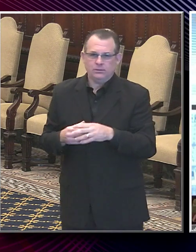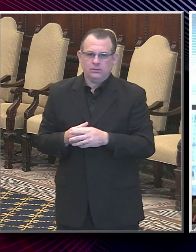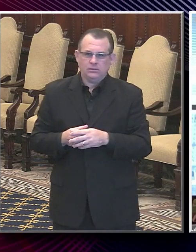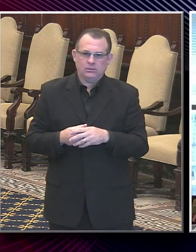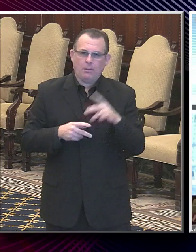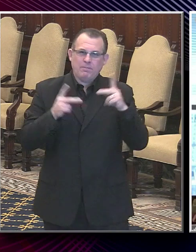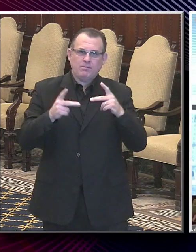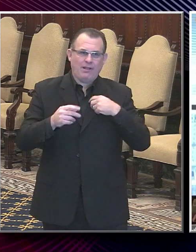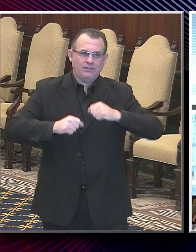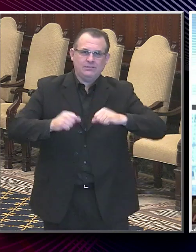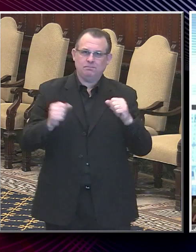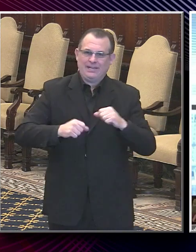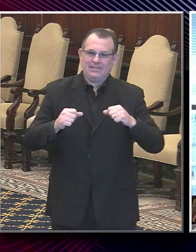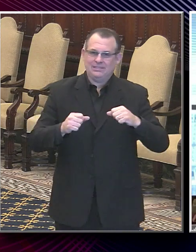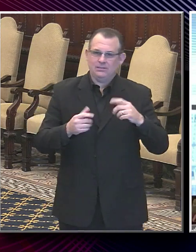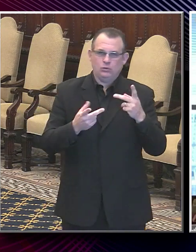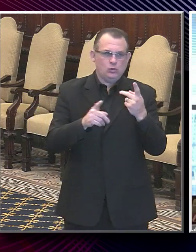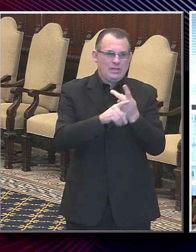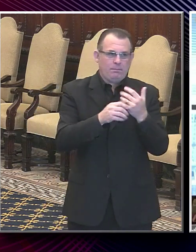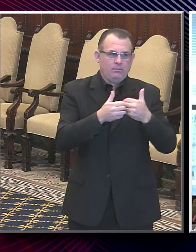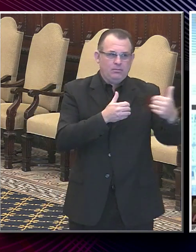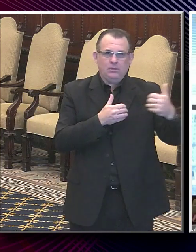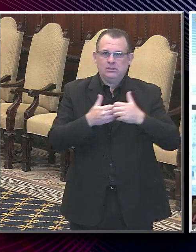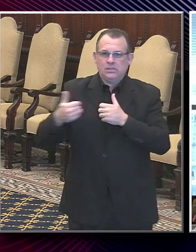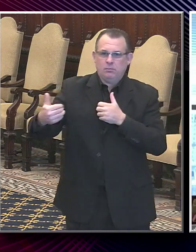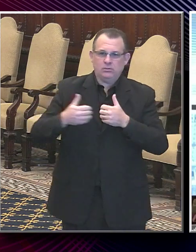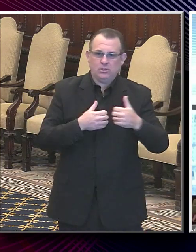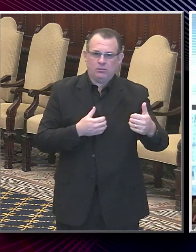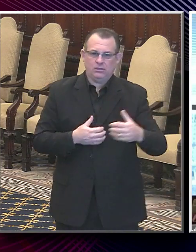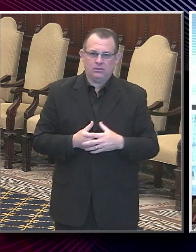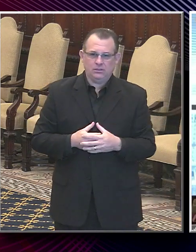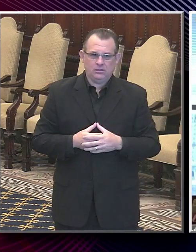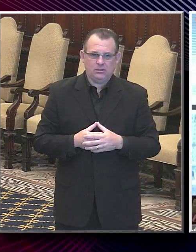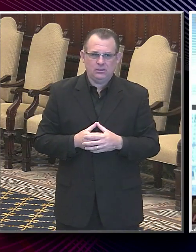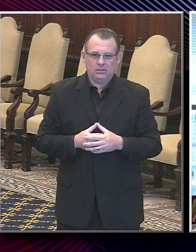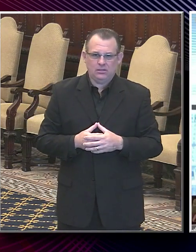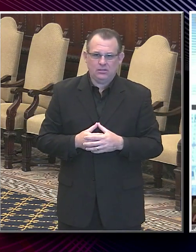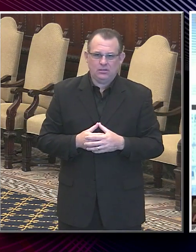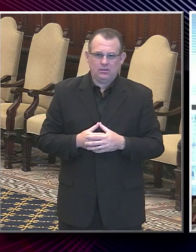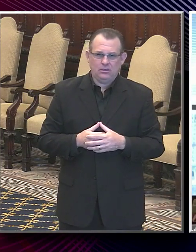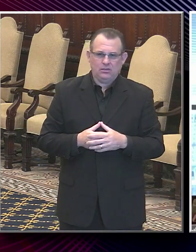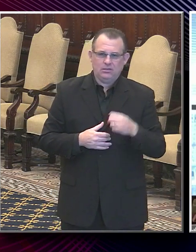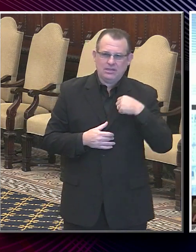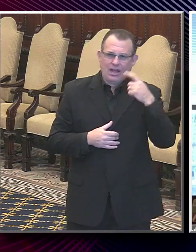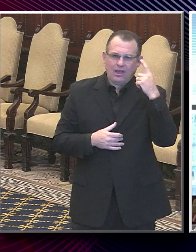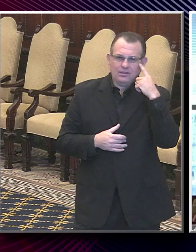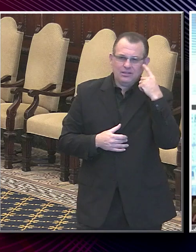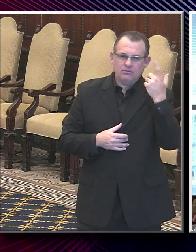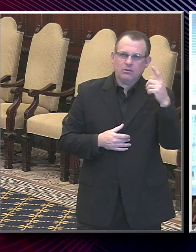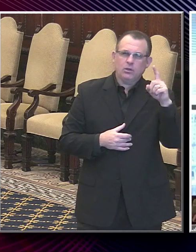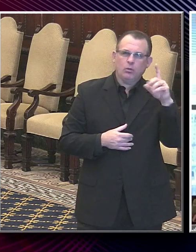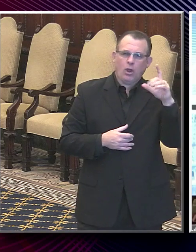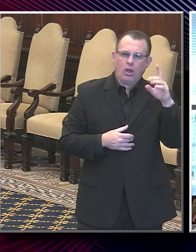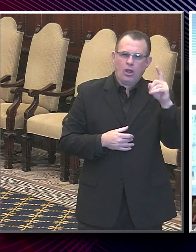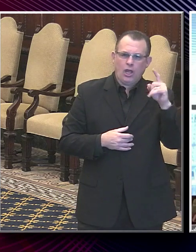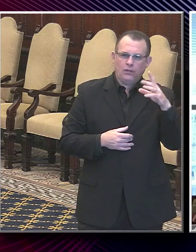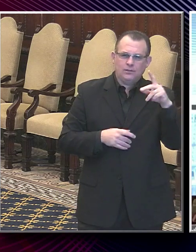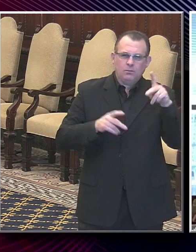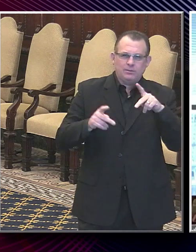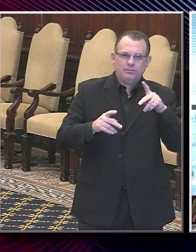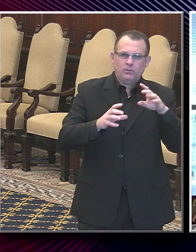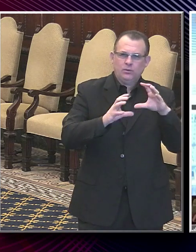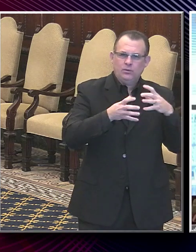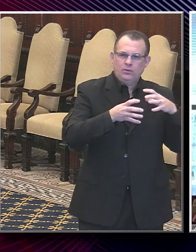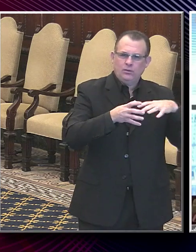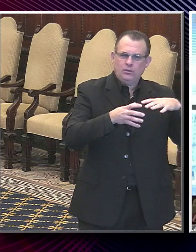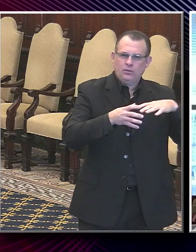So we do have a mod in ASD of about 100, I believe, that was set aside